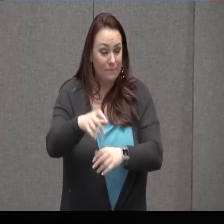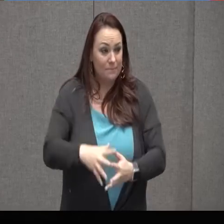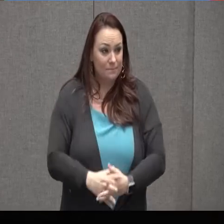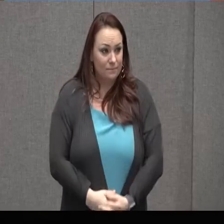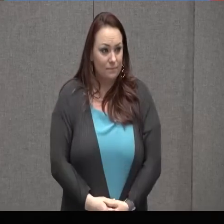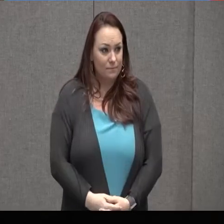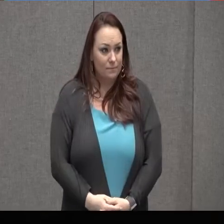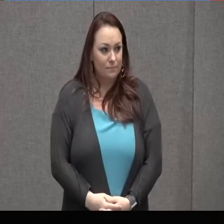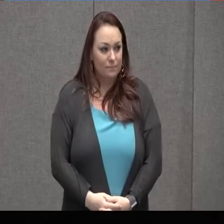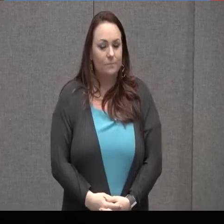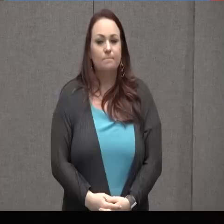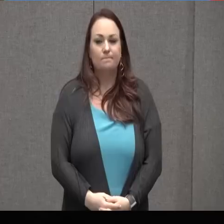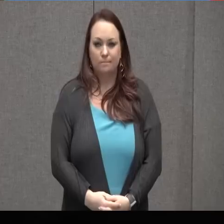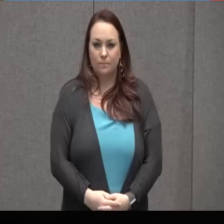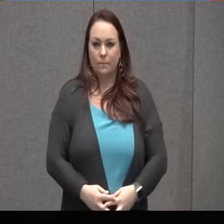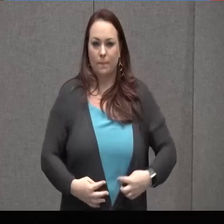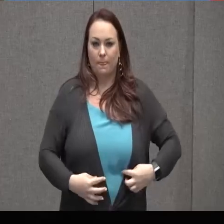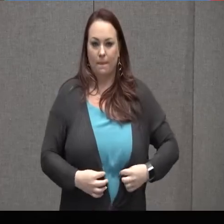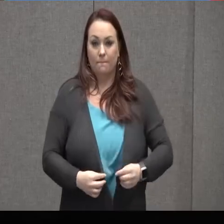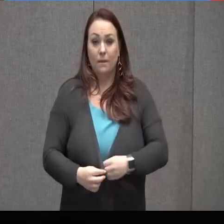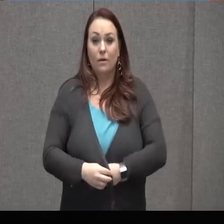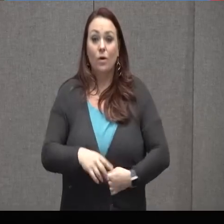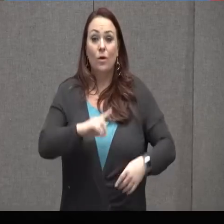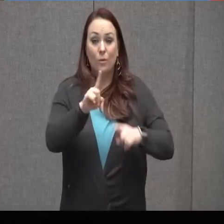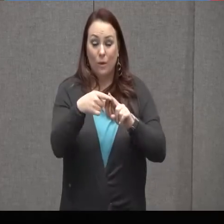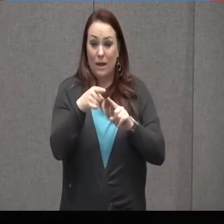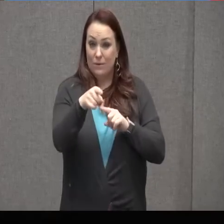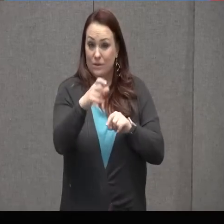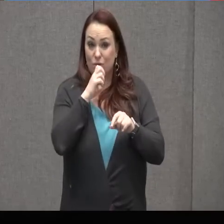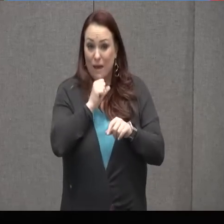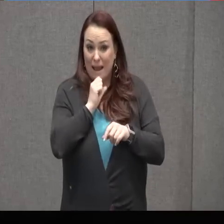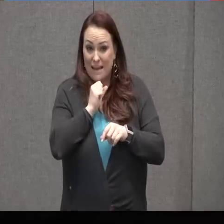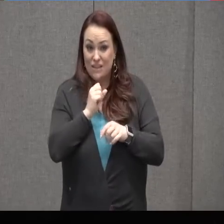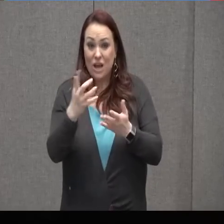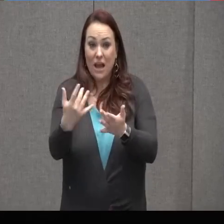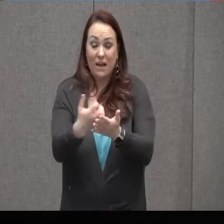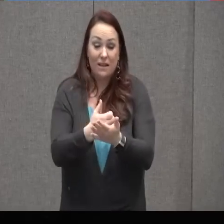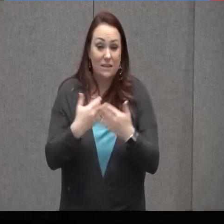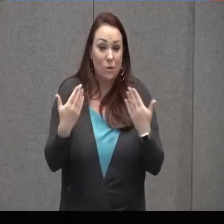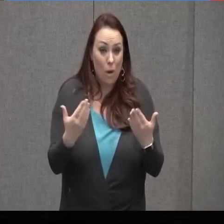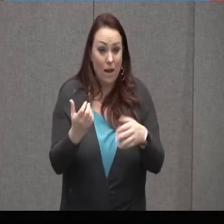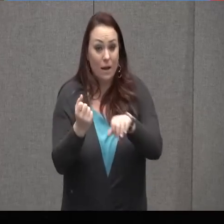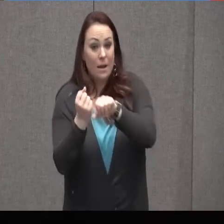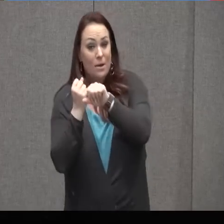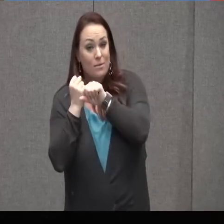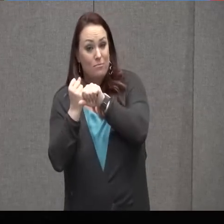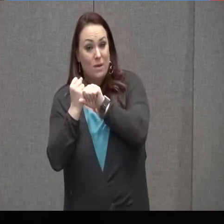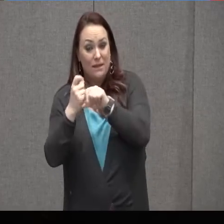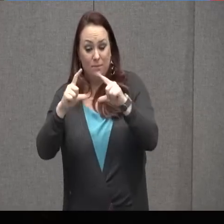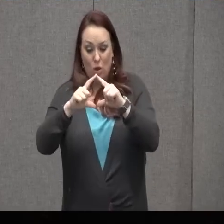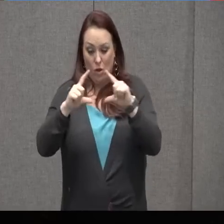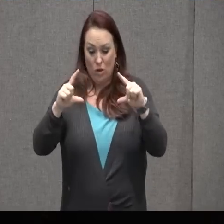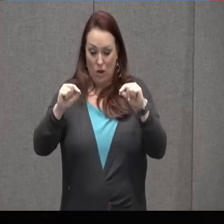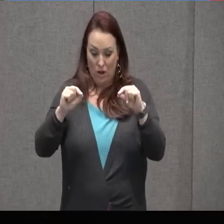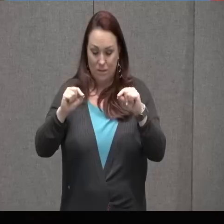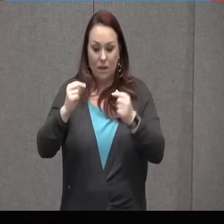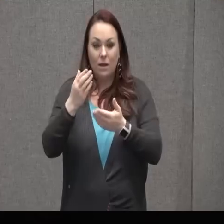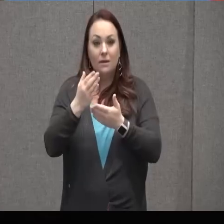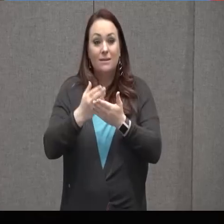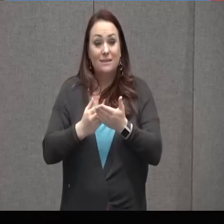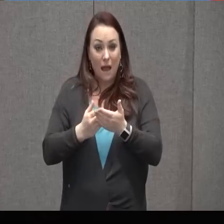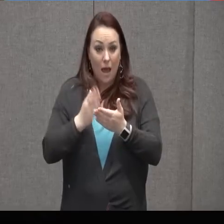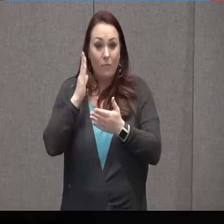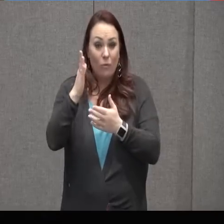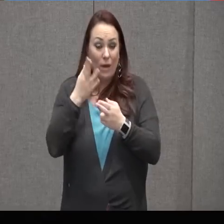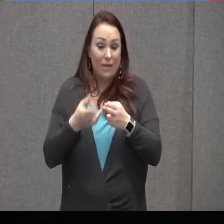When I was your age, I used to collect baseball cards. Some baseball cards appreciate in value. That means when